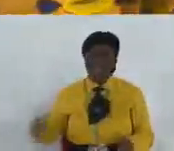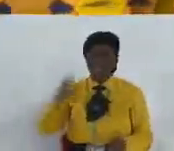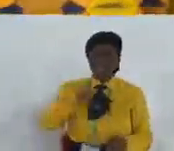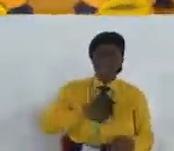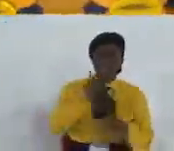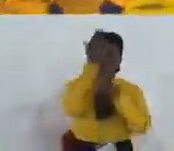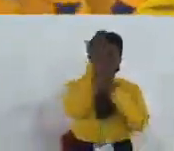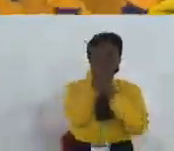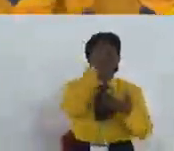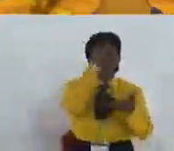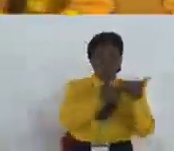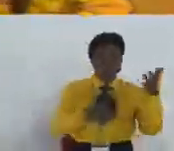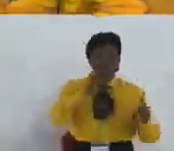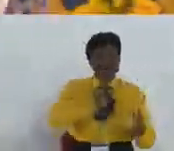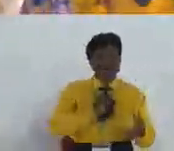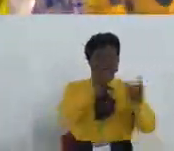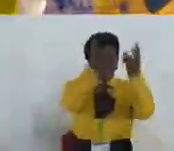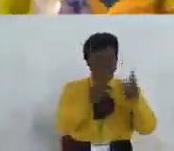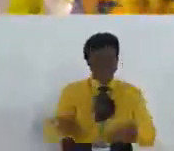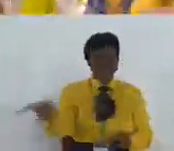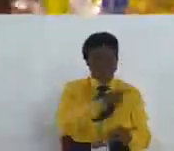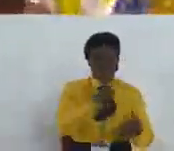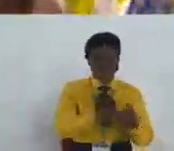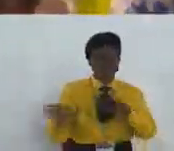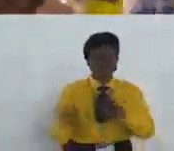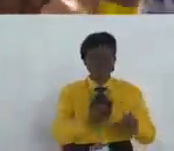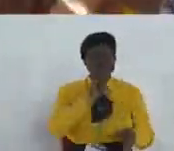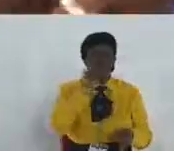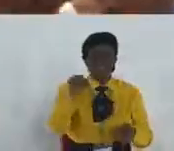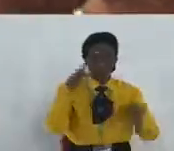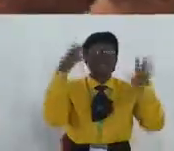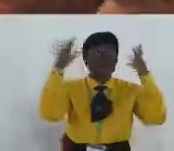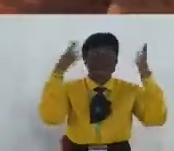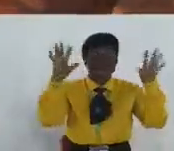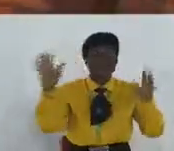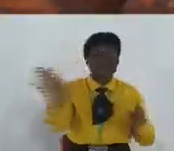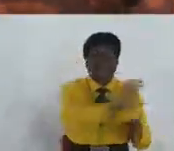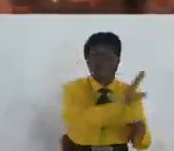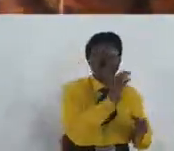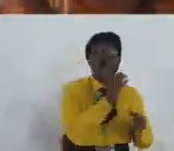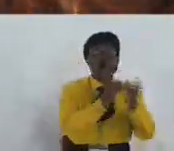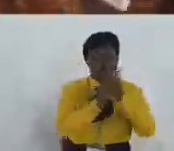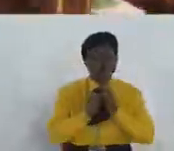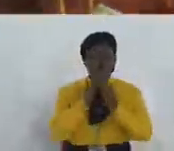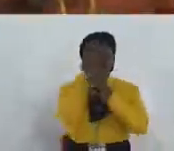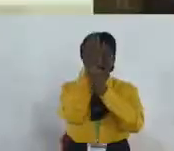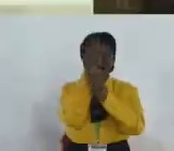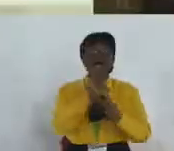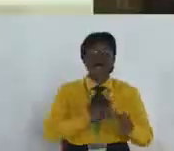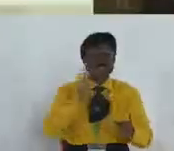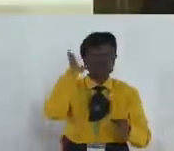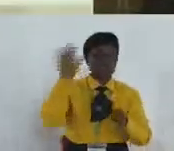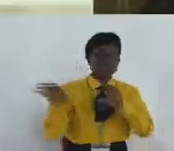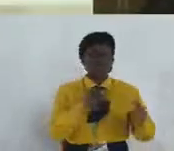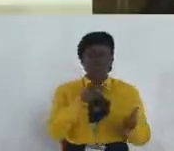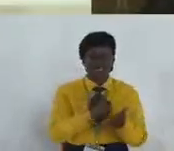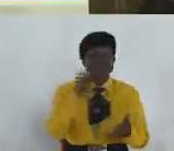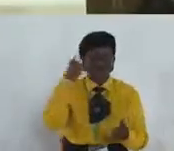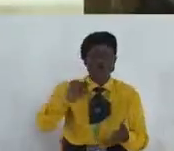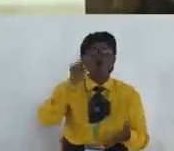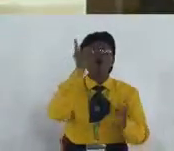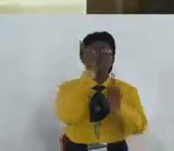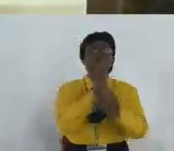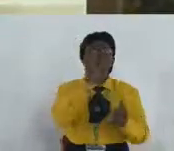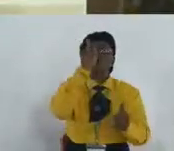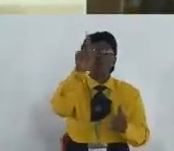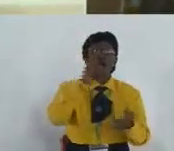do is clap your own hands. I'm going to do this for just 1 minute and then we are